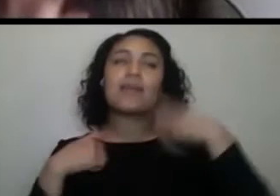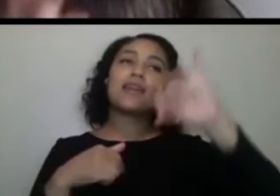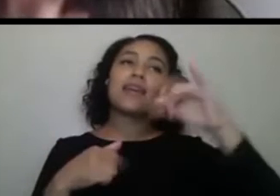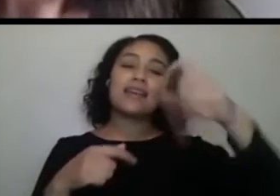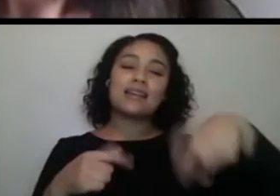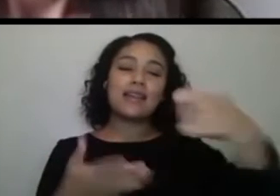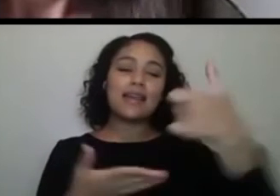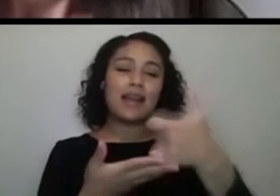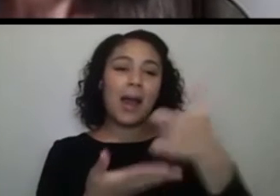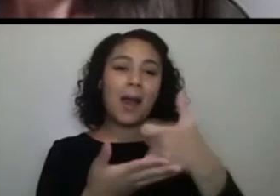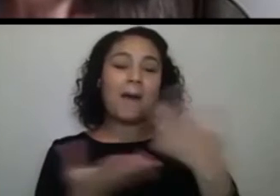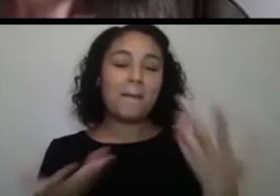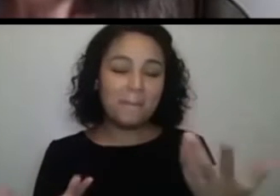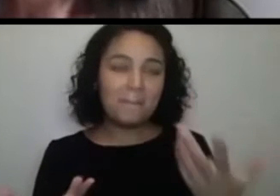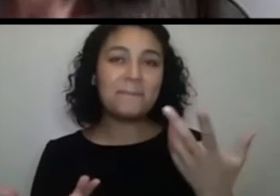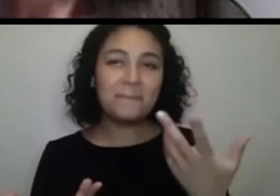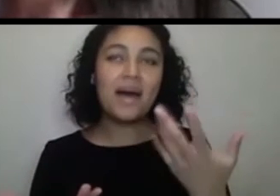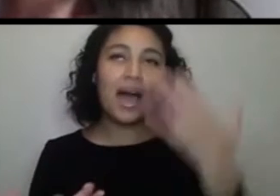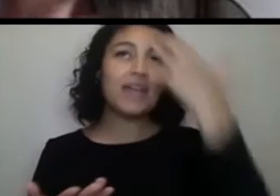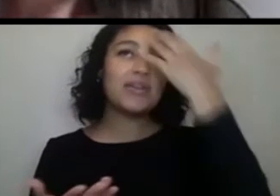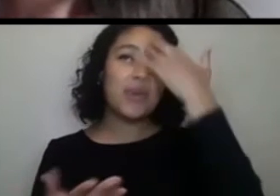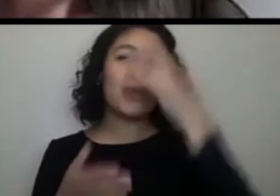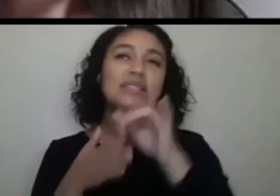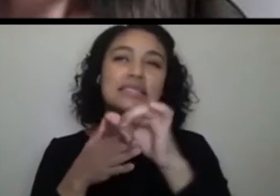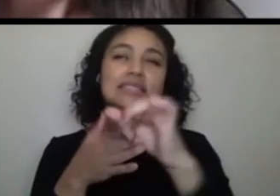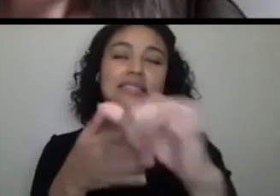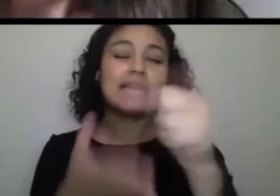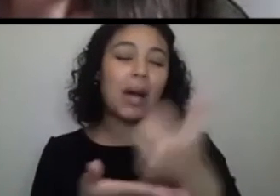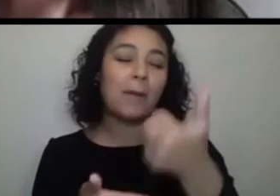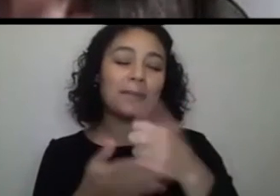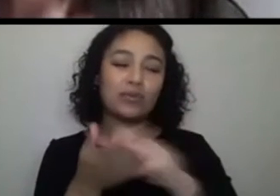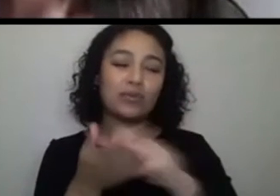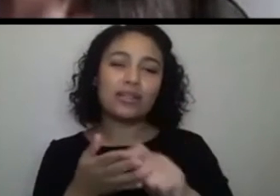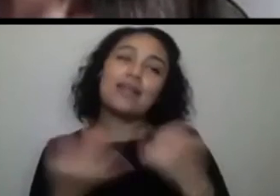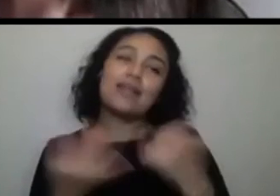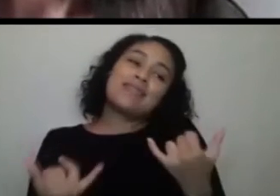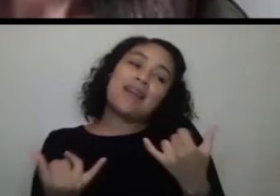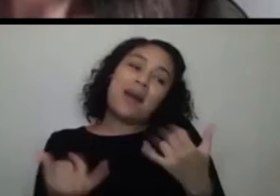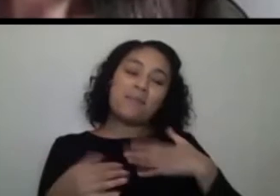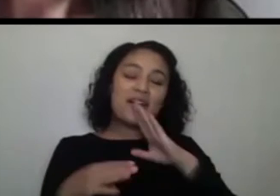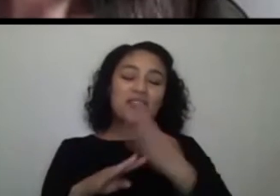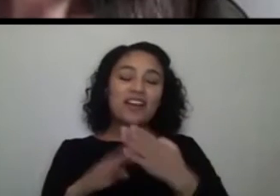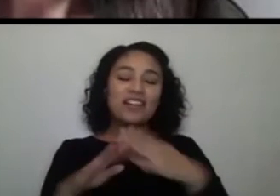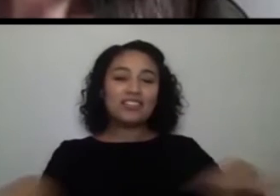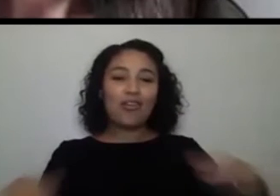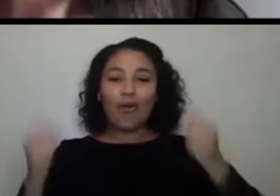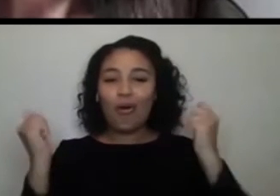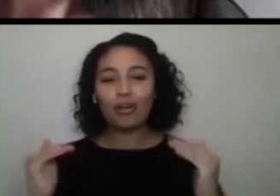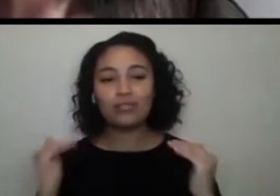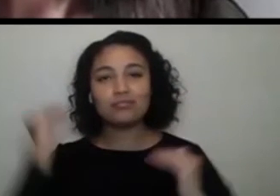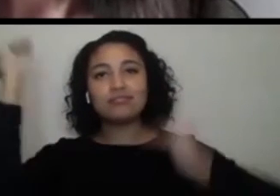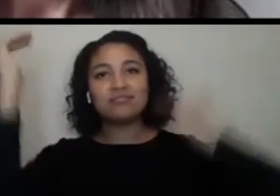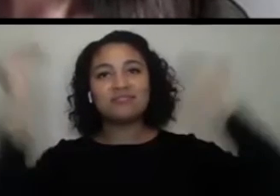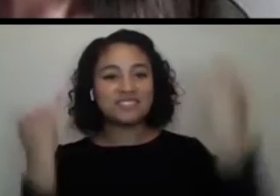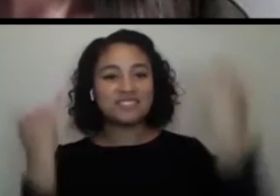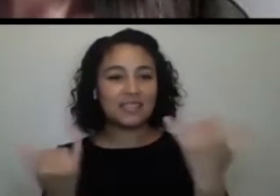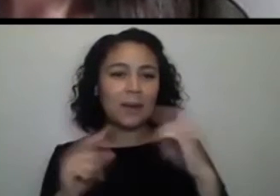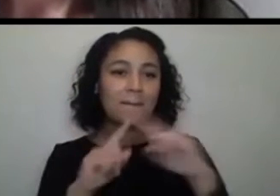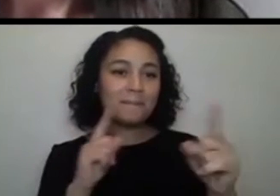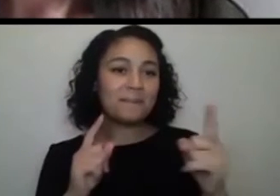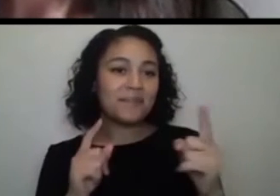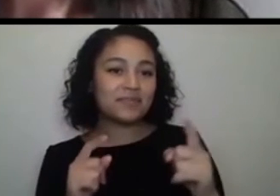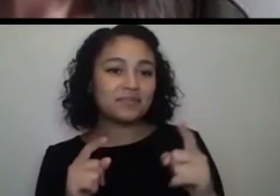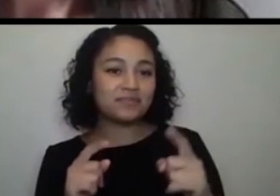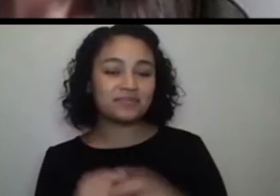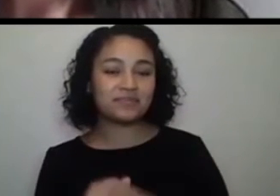Thank So you. my grandkids they're all grown up now, but they have been very instrumental in fact, you can see